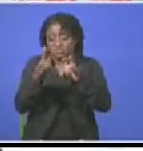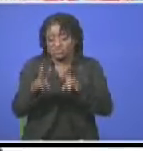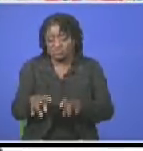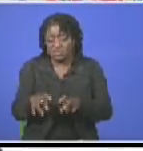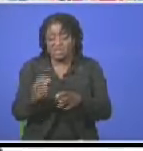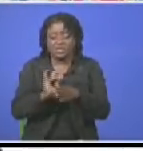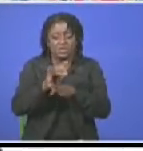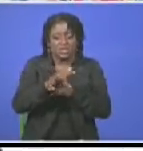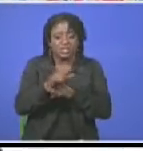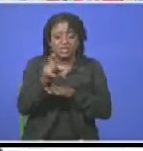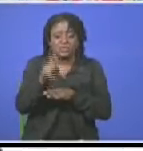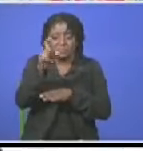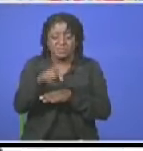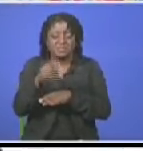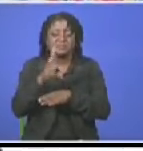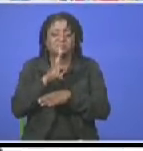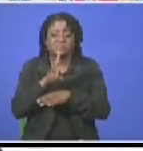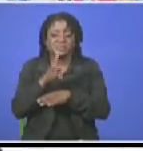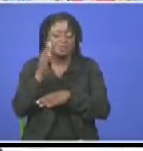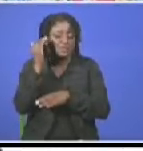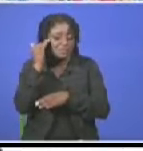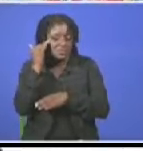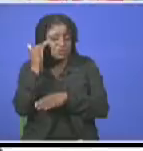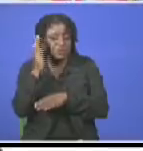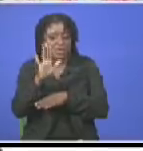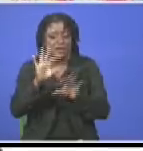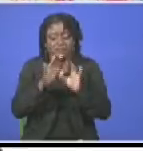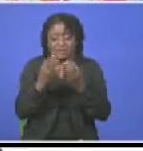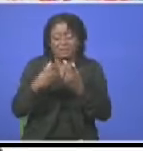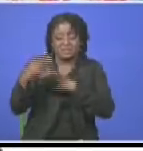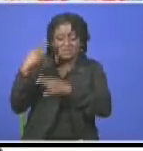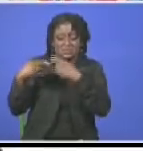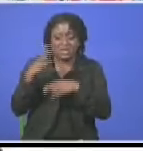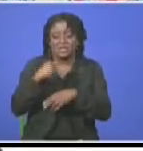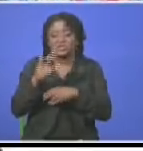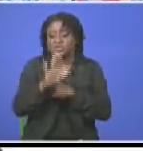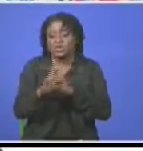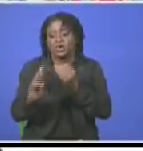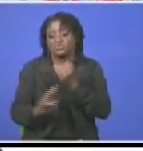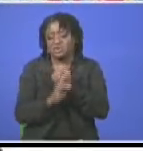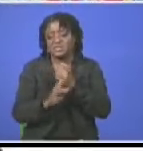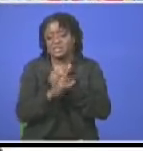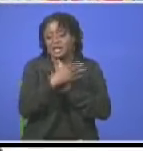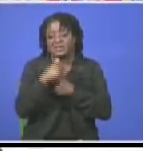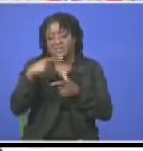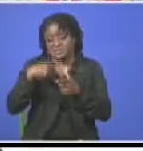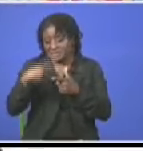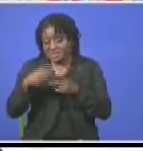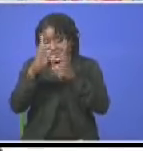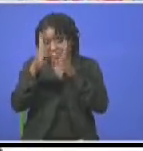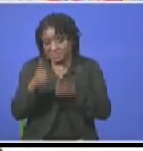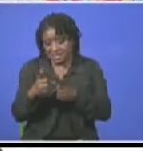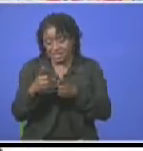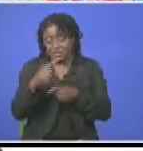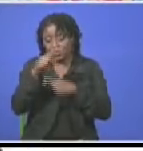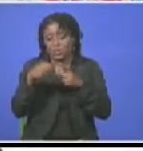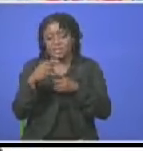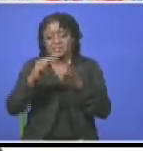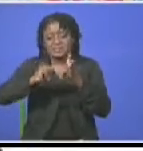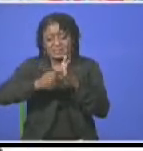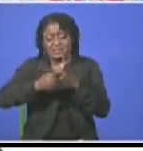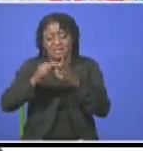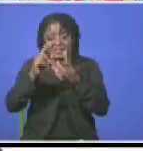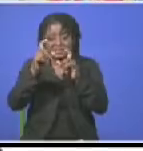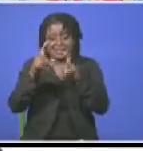have to be very aware of your family history and your risks, and then decide when you're going to start your testing. Now,